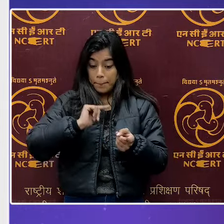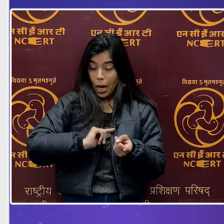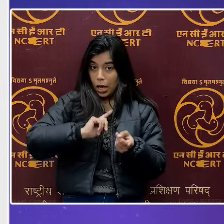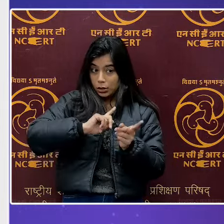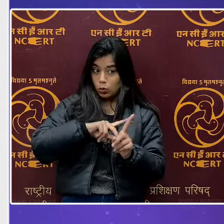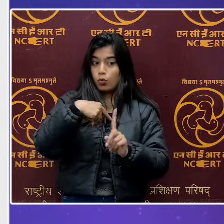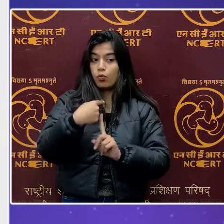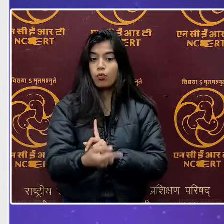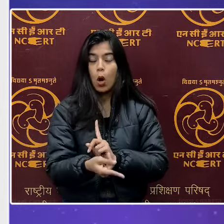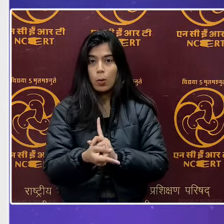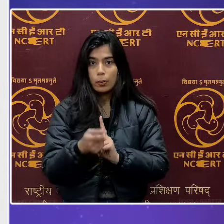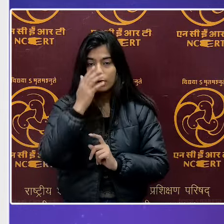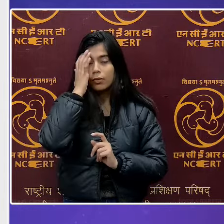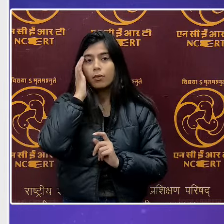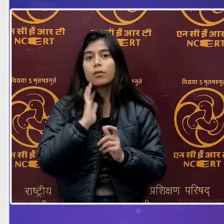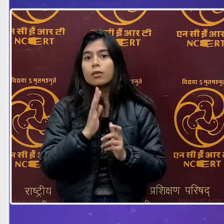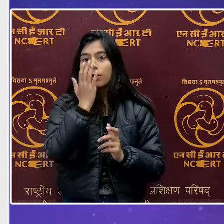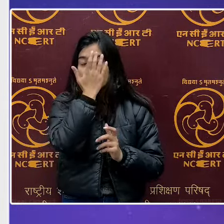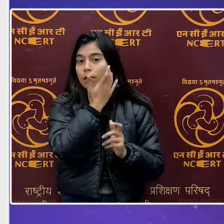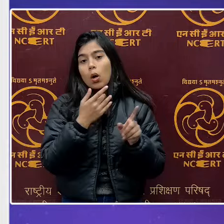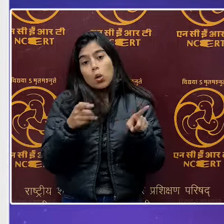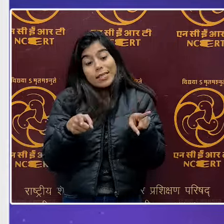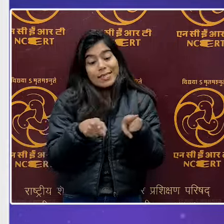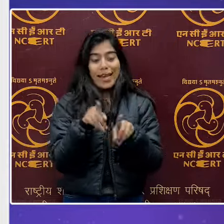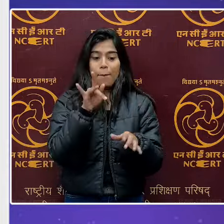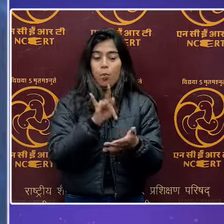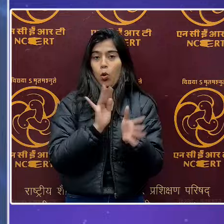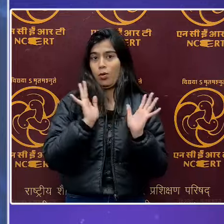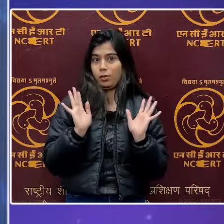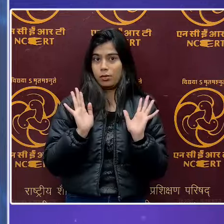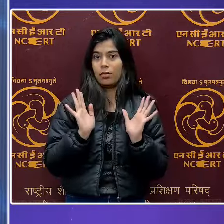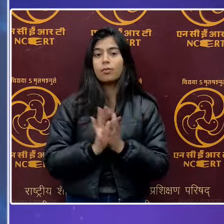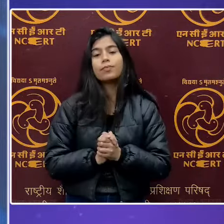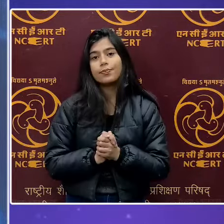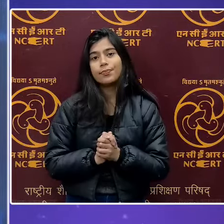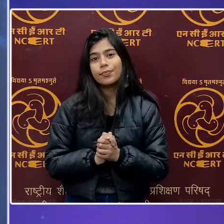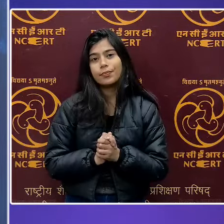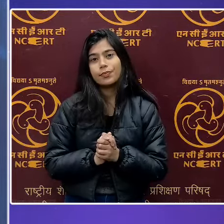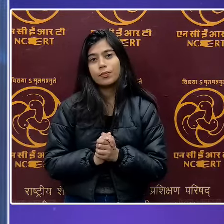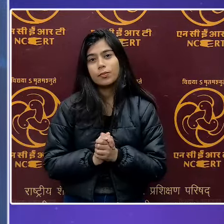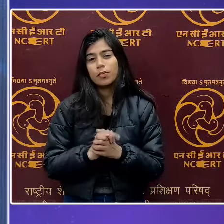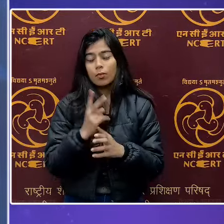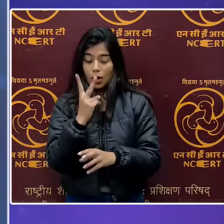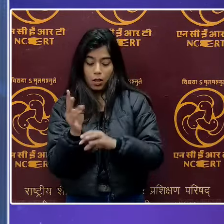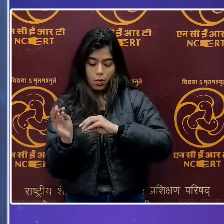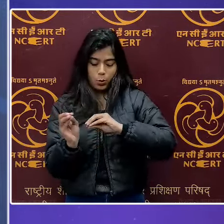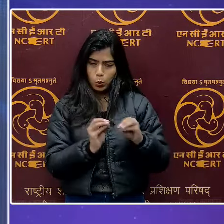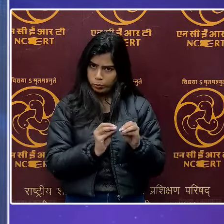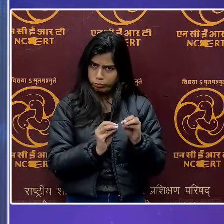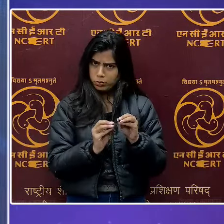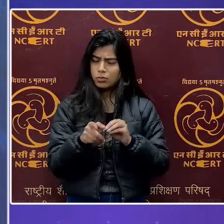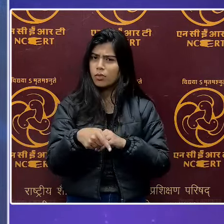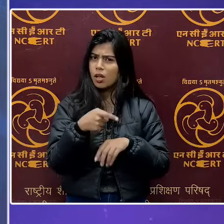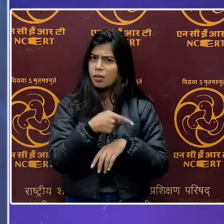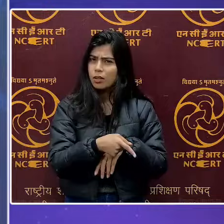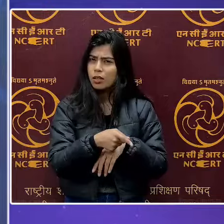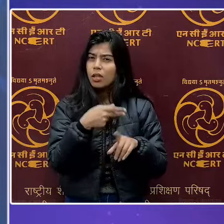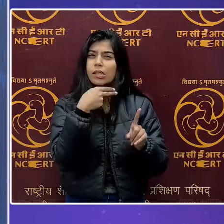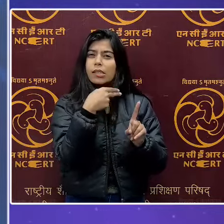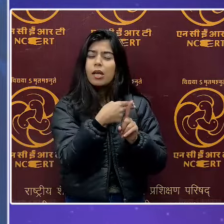to and fro about a certain position. That position about which it moves to and fro, that is called its